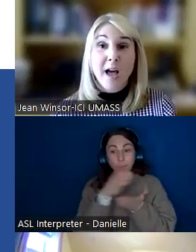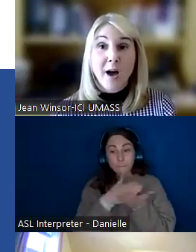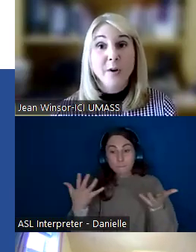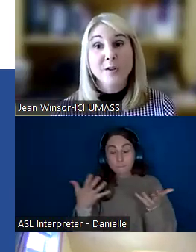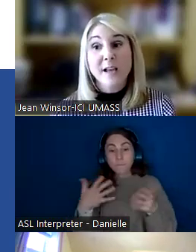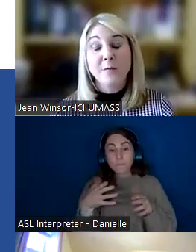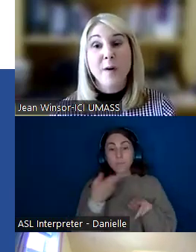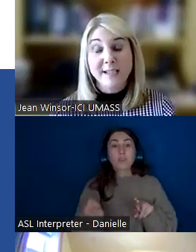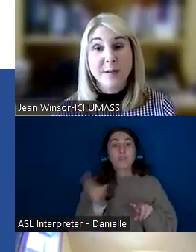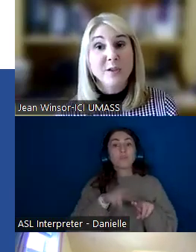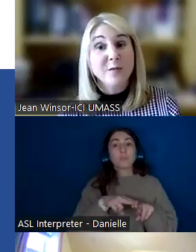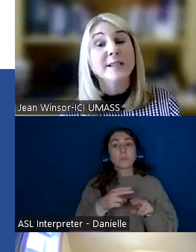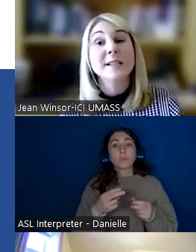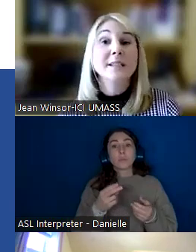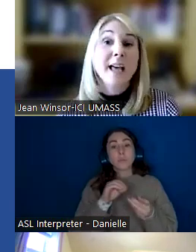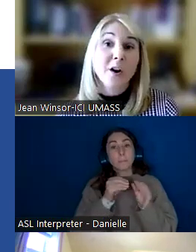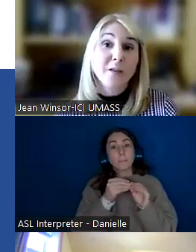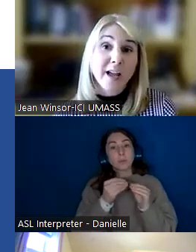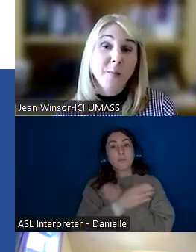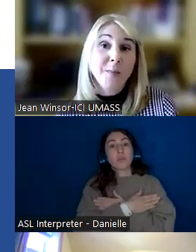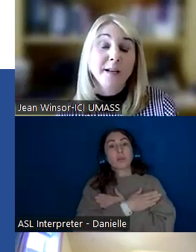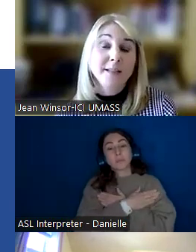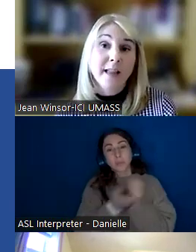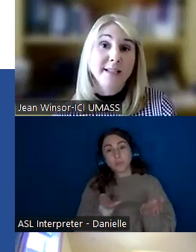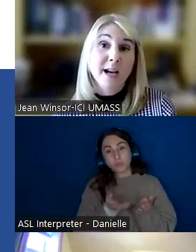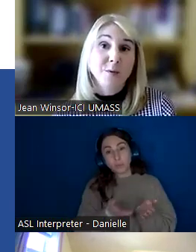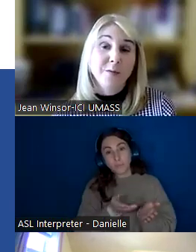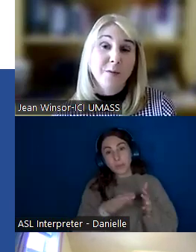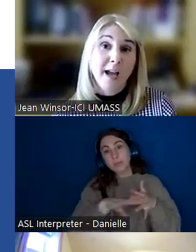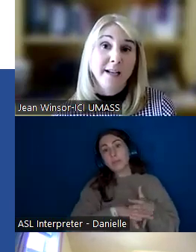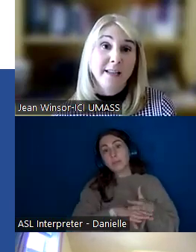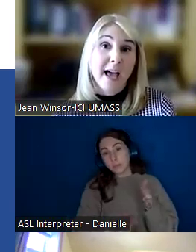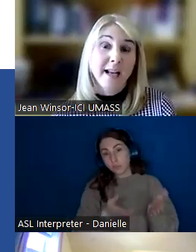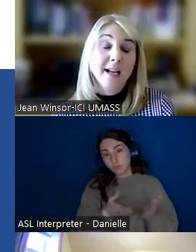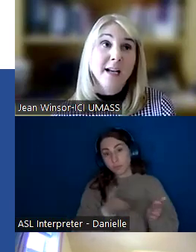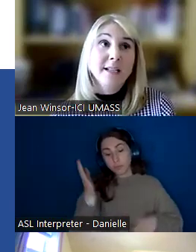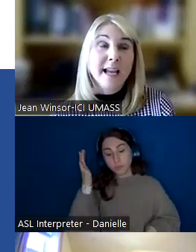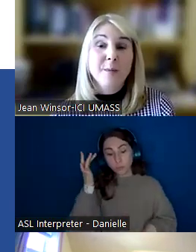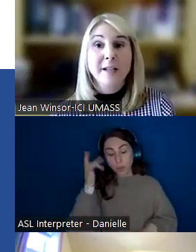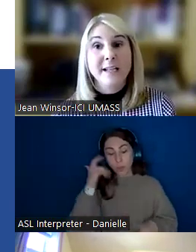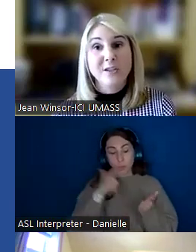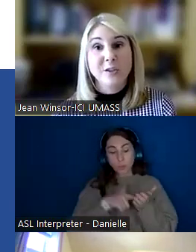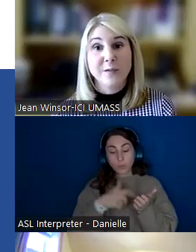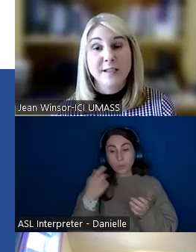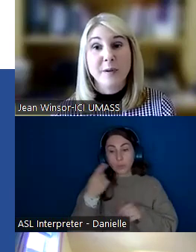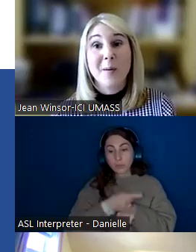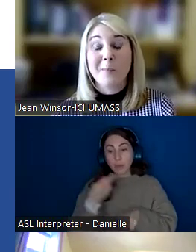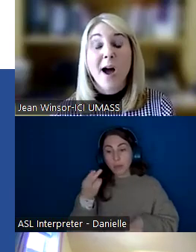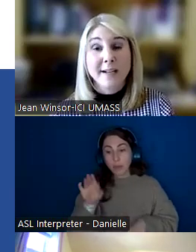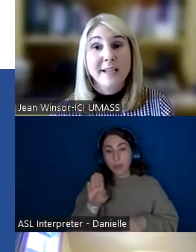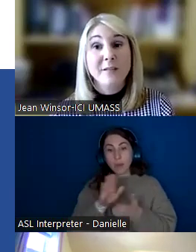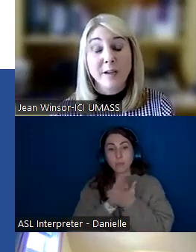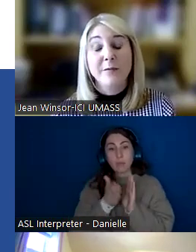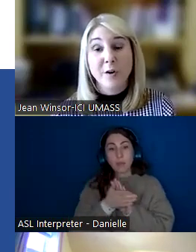number of hours of respite services that are available, because a lot of times we find that dehabilitation services become